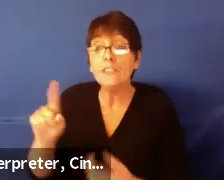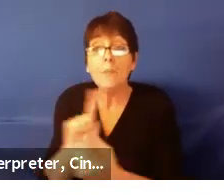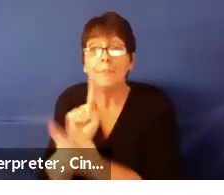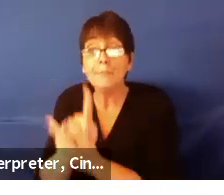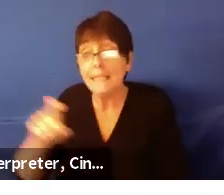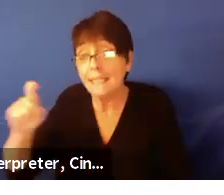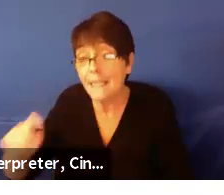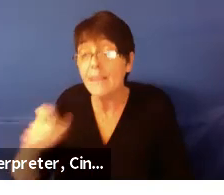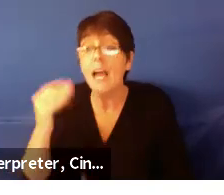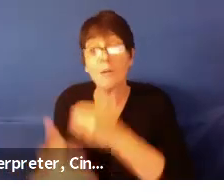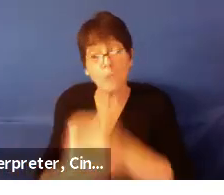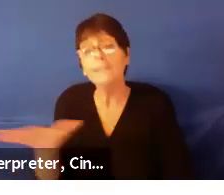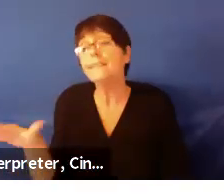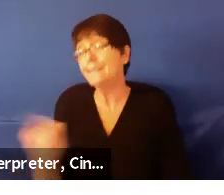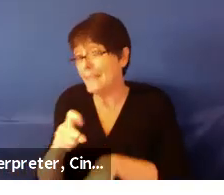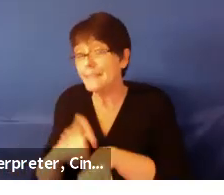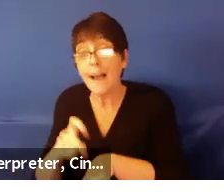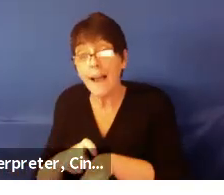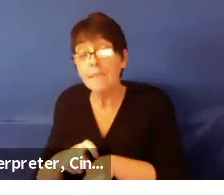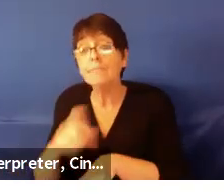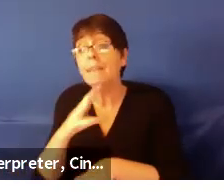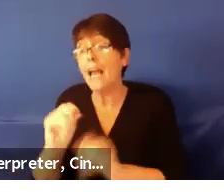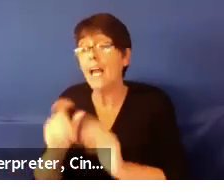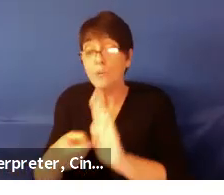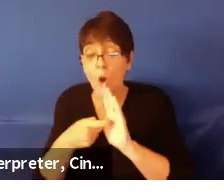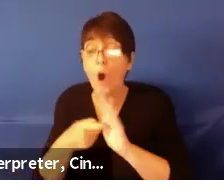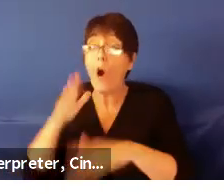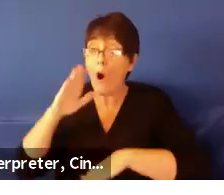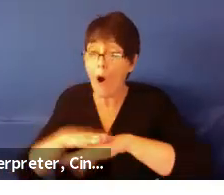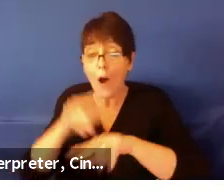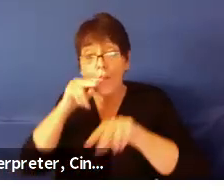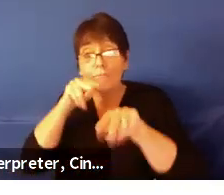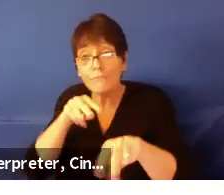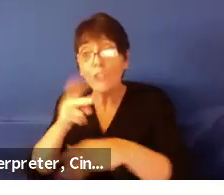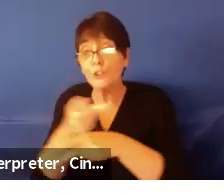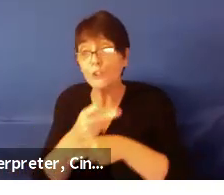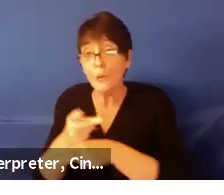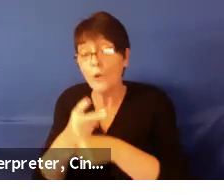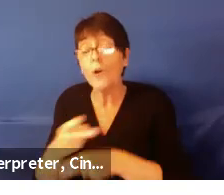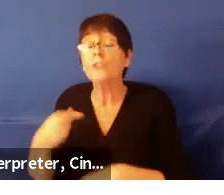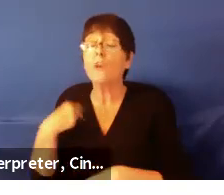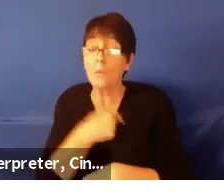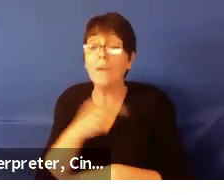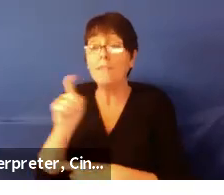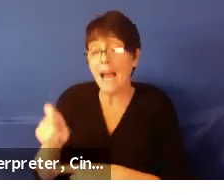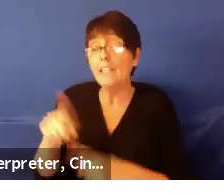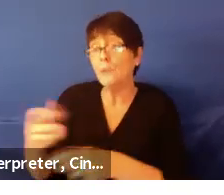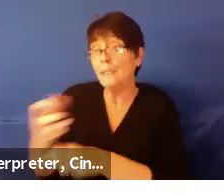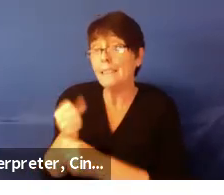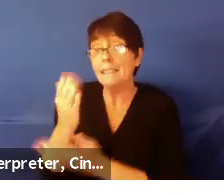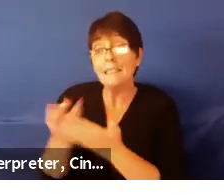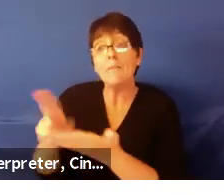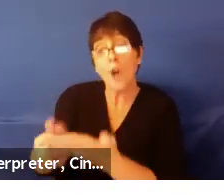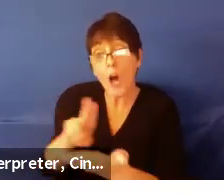this process takes time and requires on-the-ground supervision. So we have had to get some contract